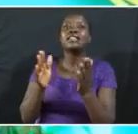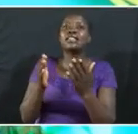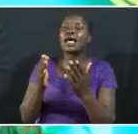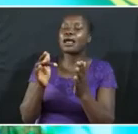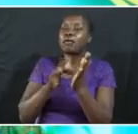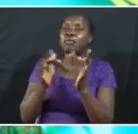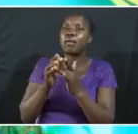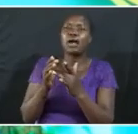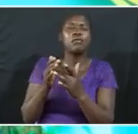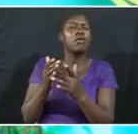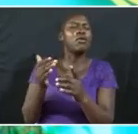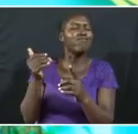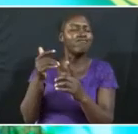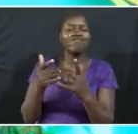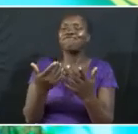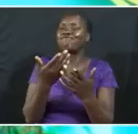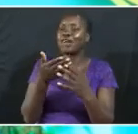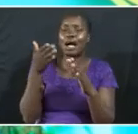transcends our culture.